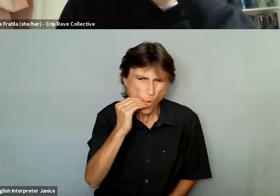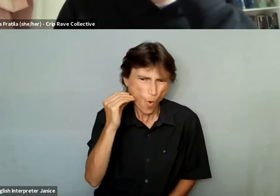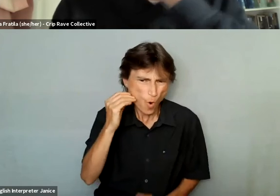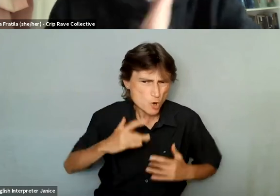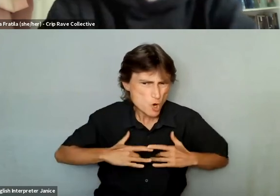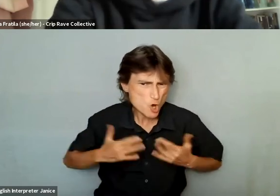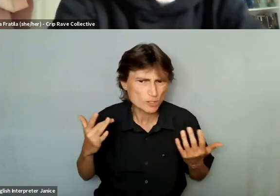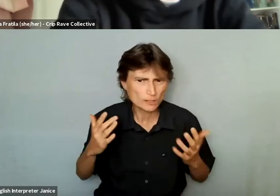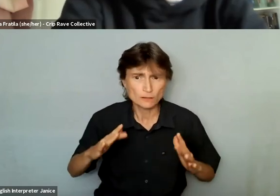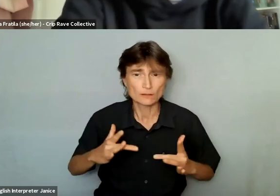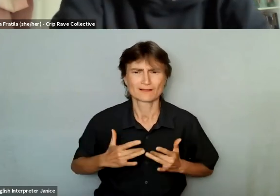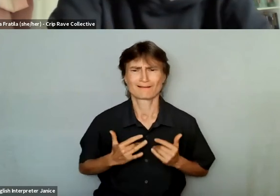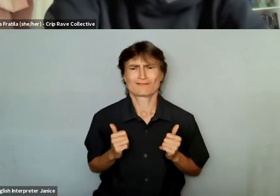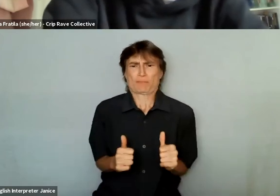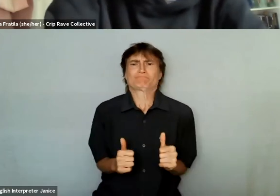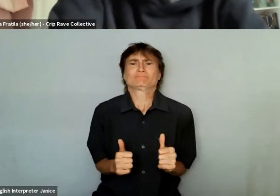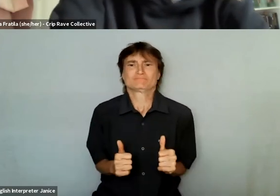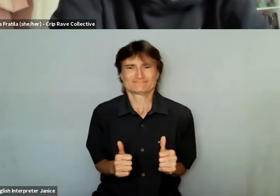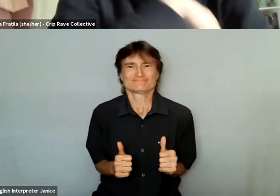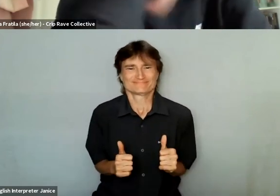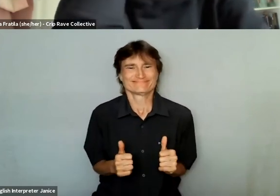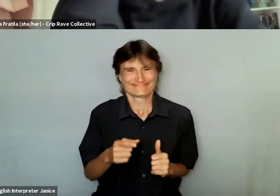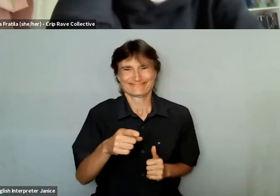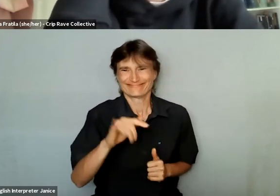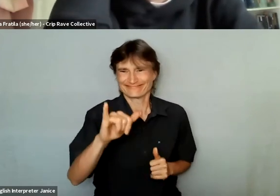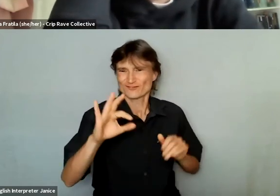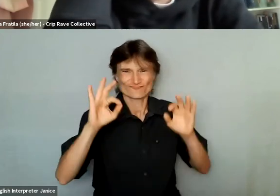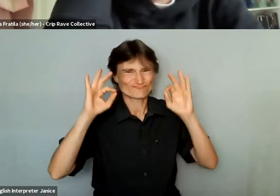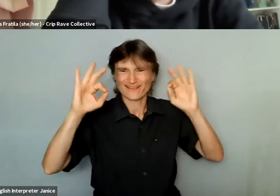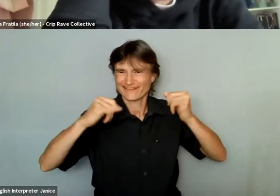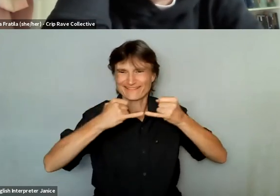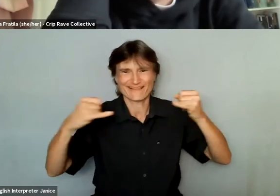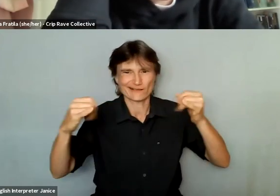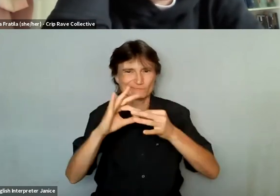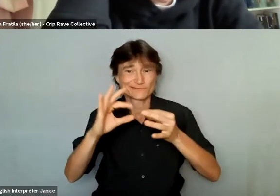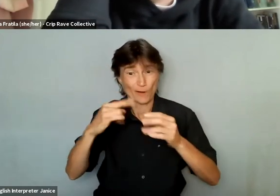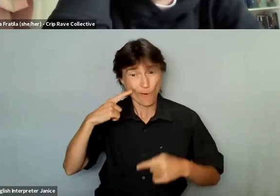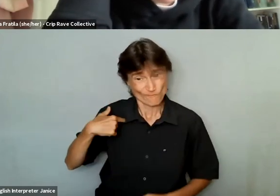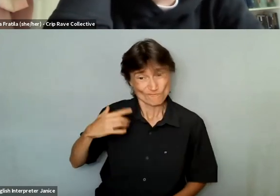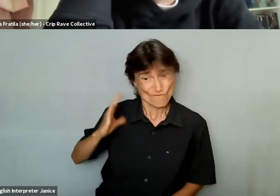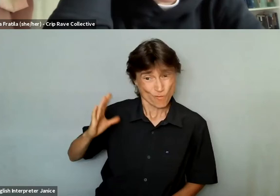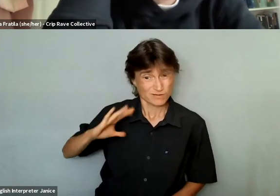feels great. Yeah. And I mean, as a former raver, I think